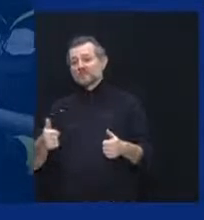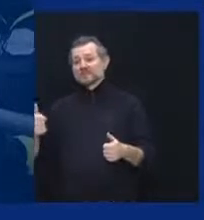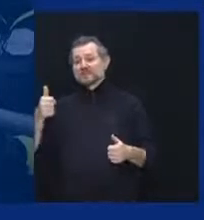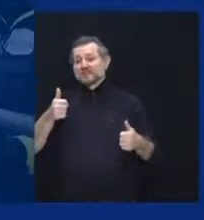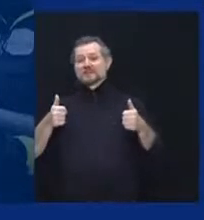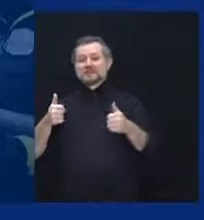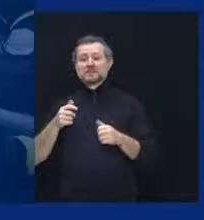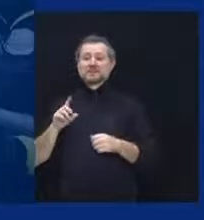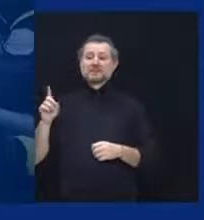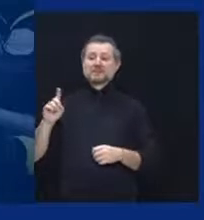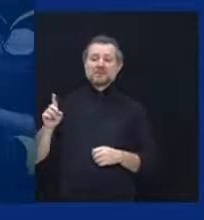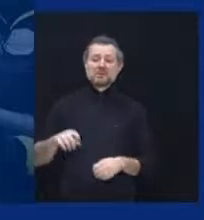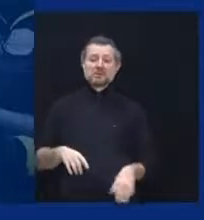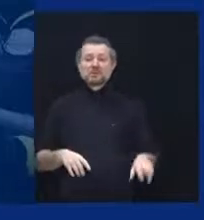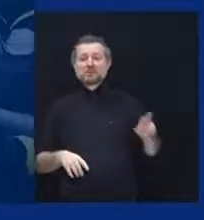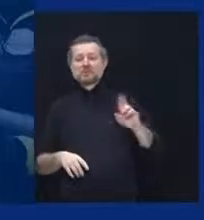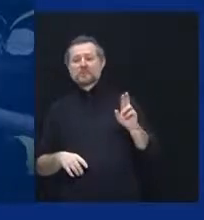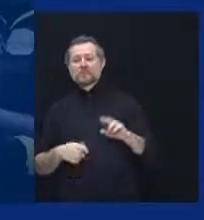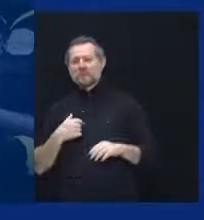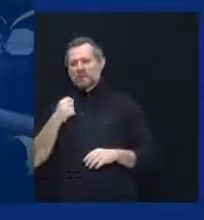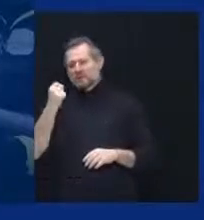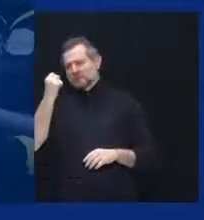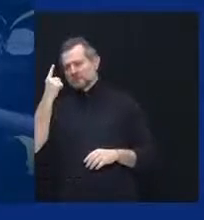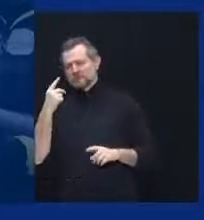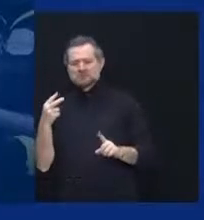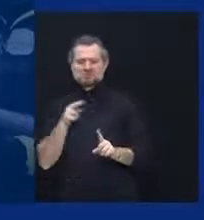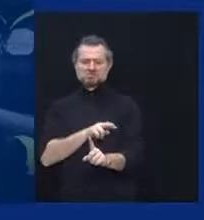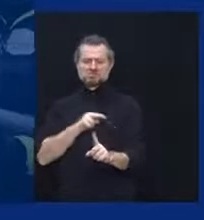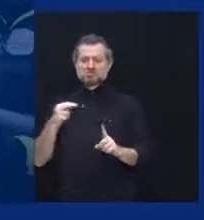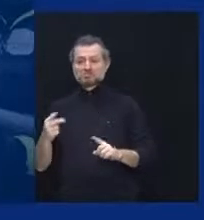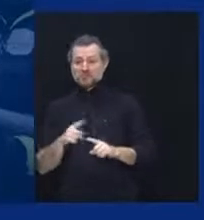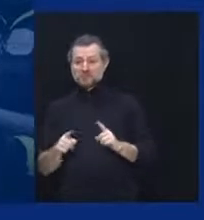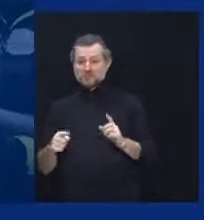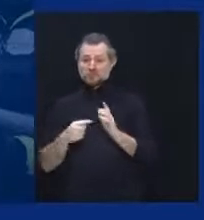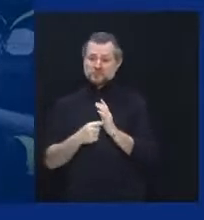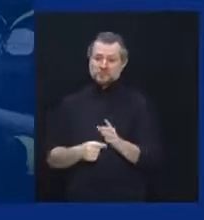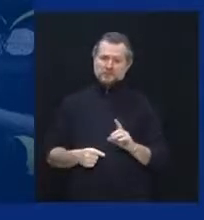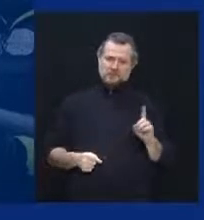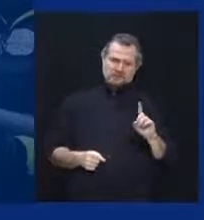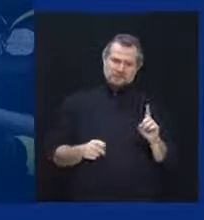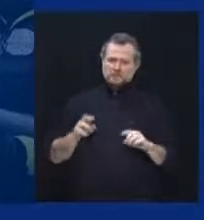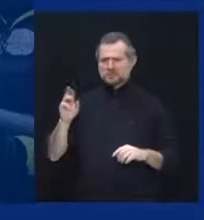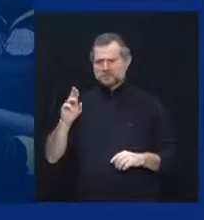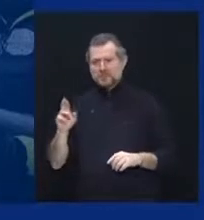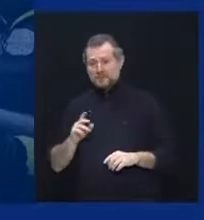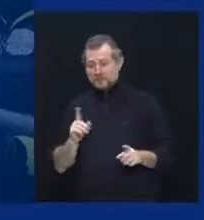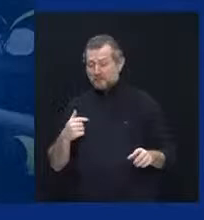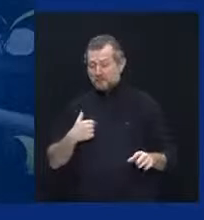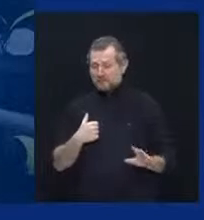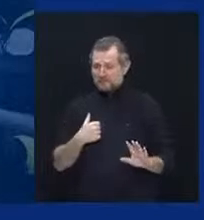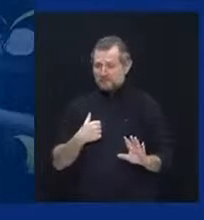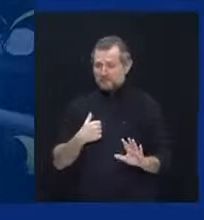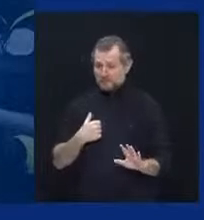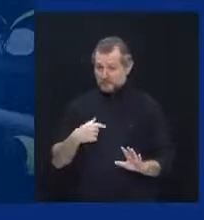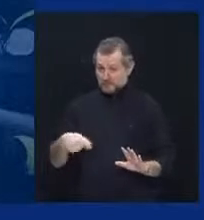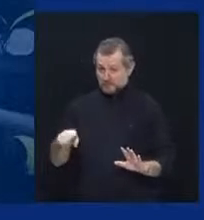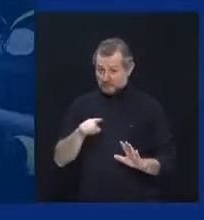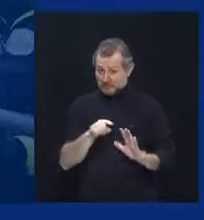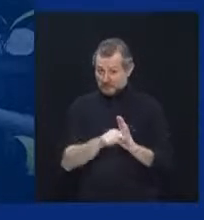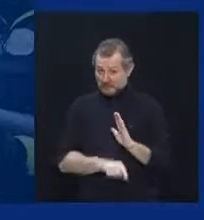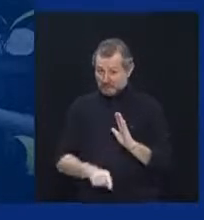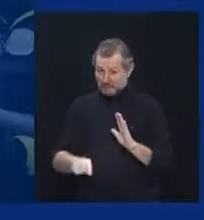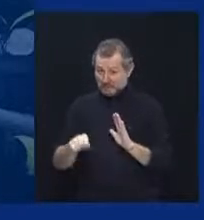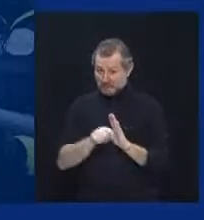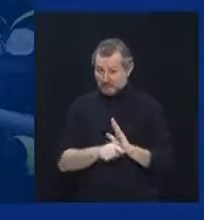or Republican, you want to have differences, have differences. I represent Democrats and Republicans. But don't get ugly. And don't get